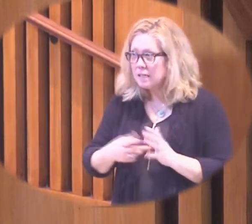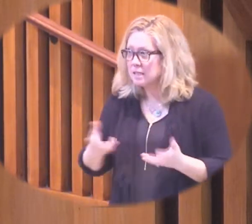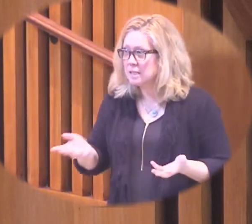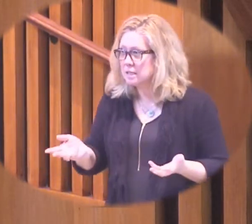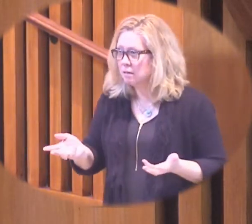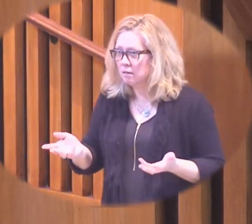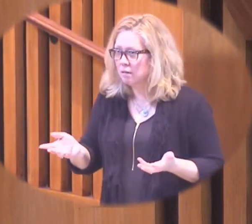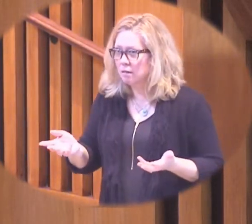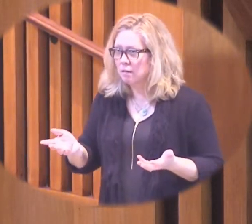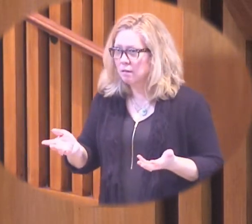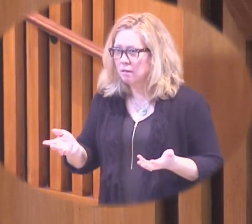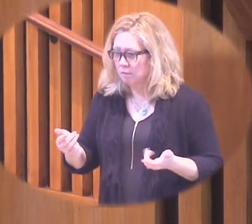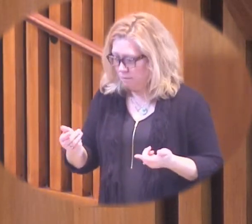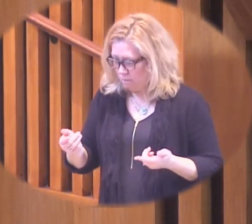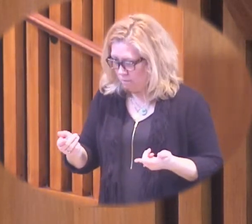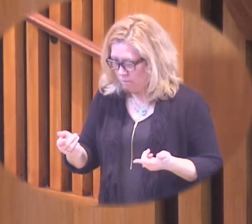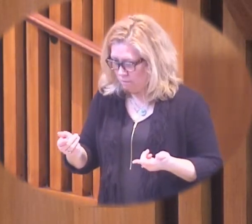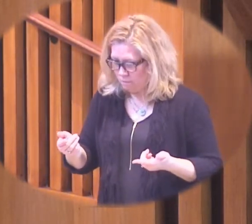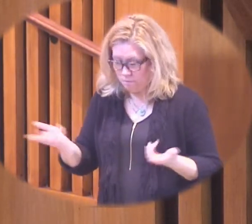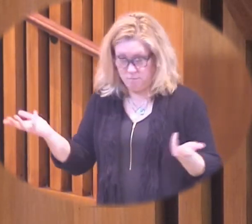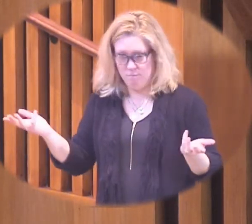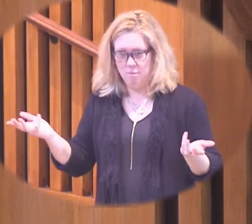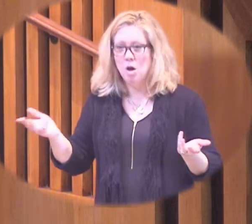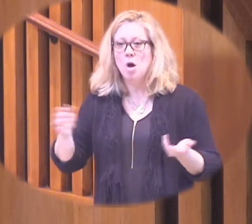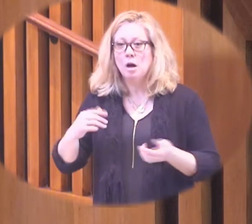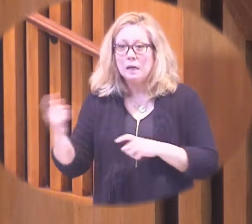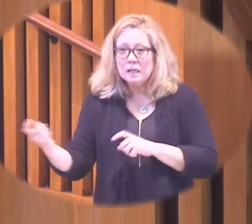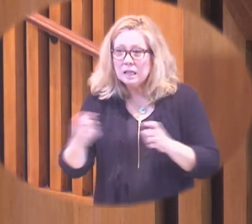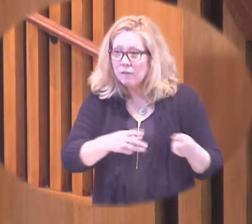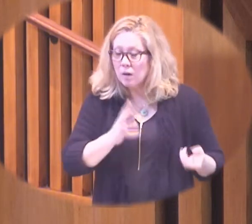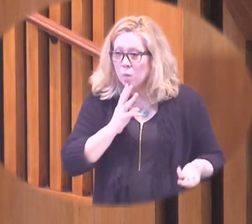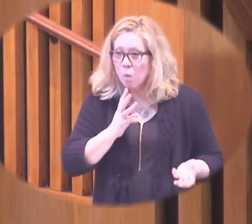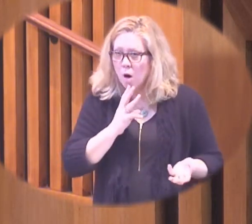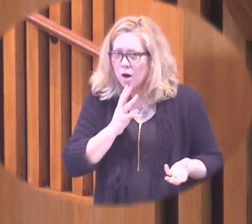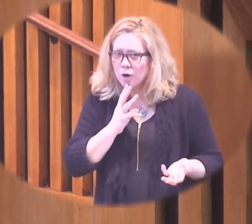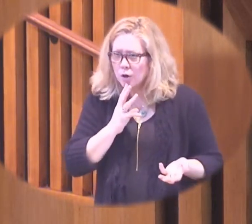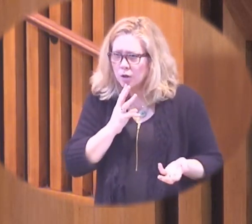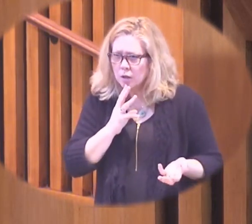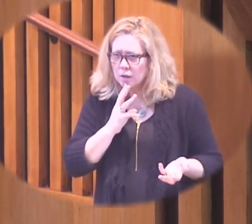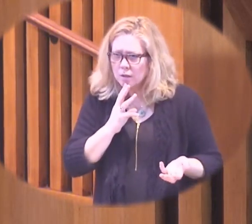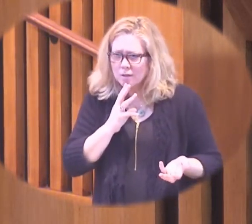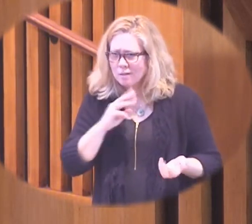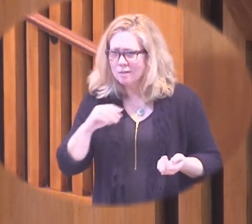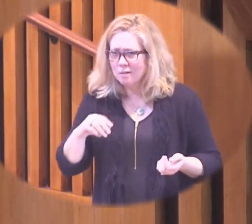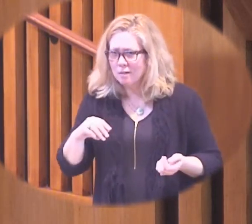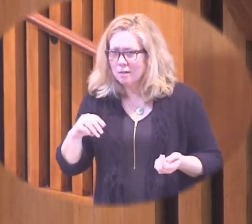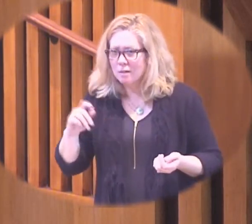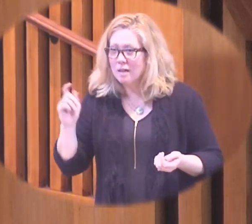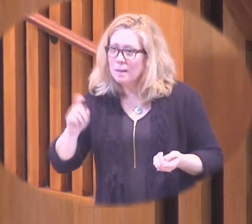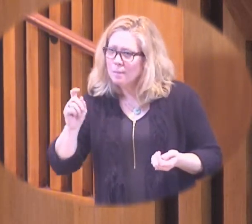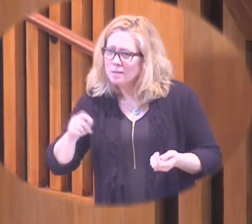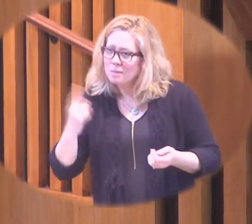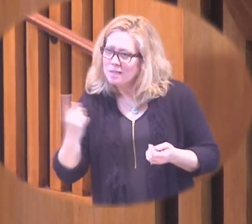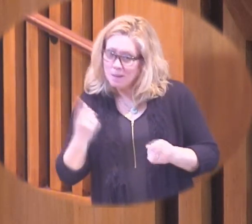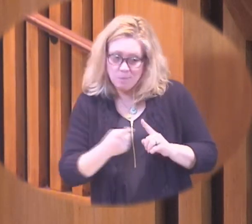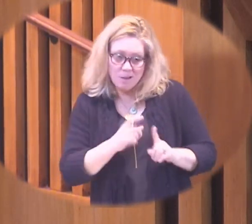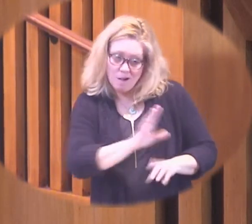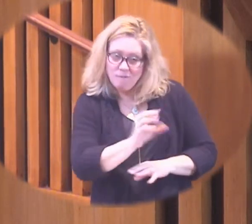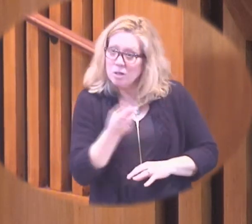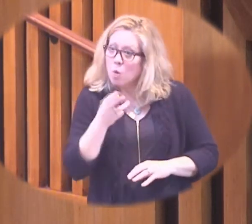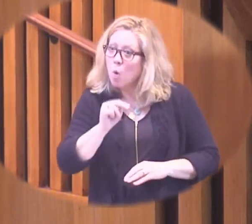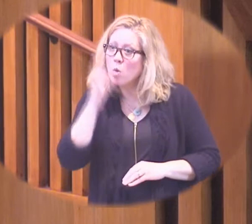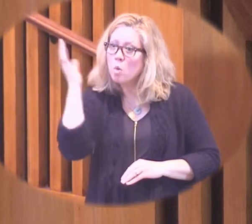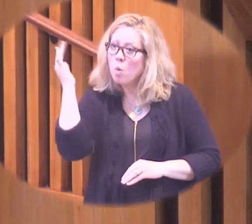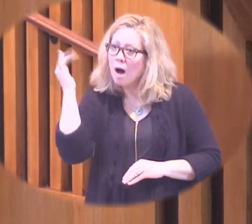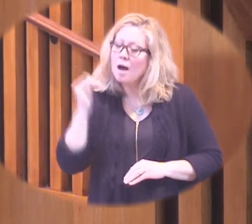give water to him with is a utensil that he could be made impure by, because of not only